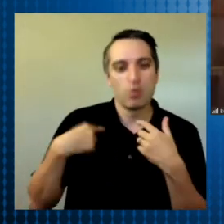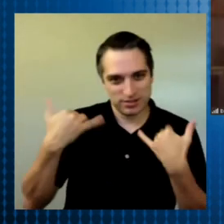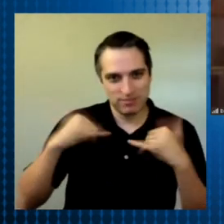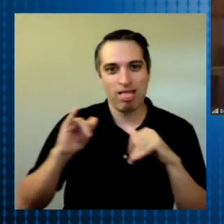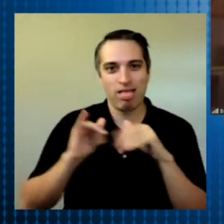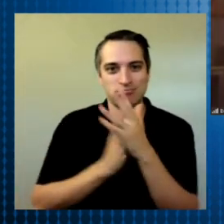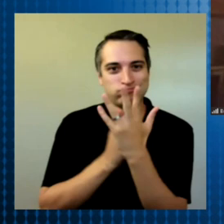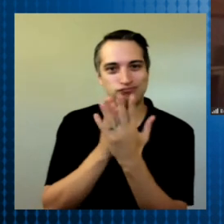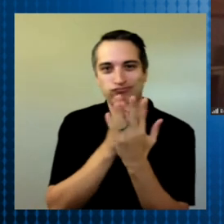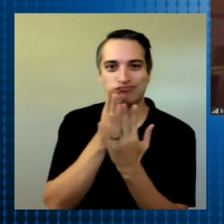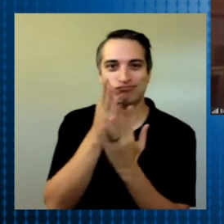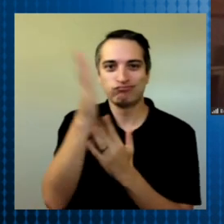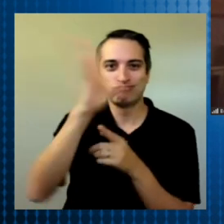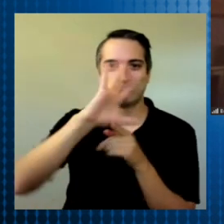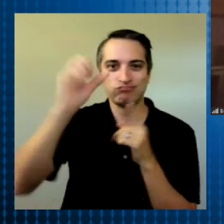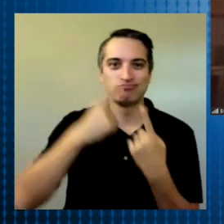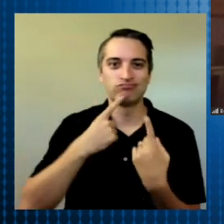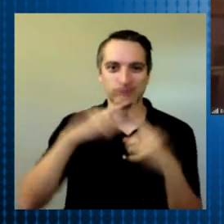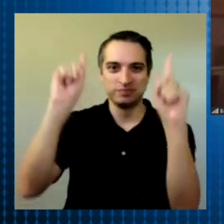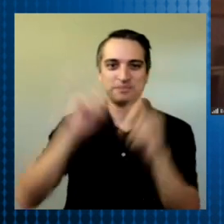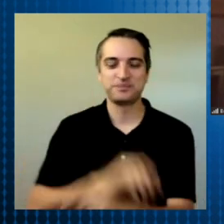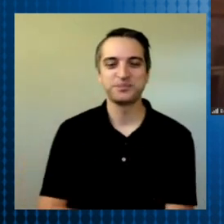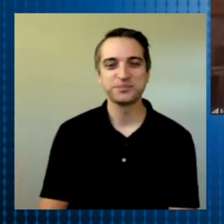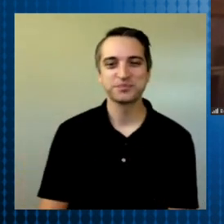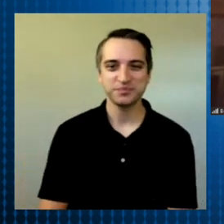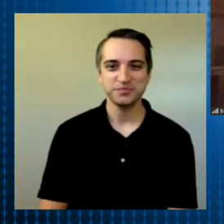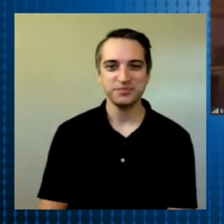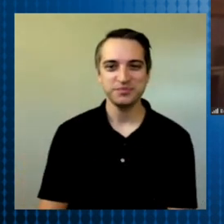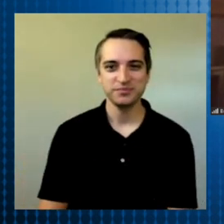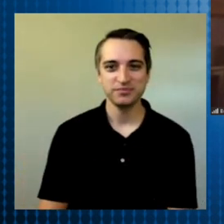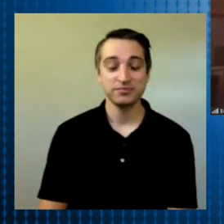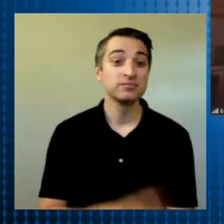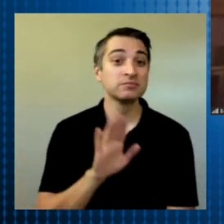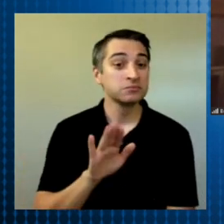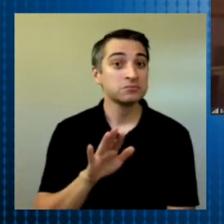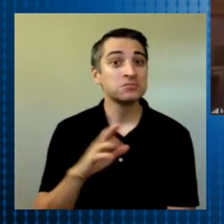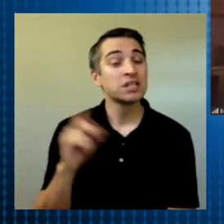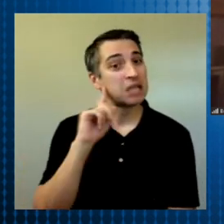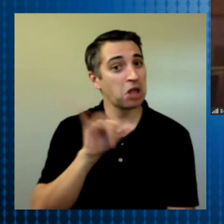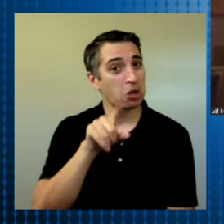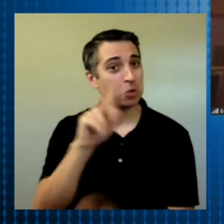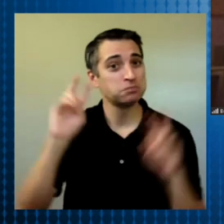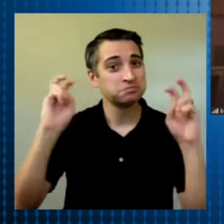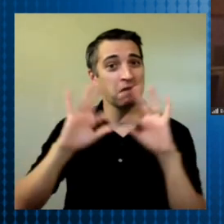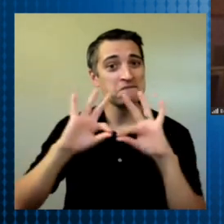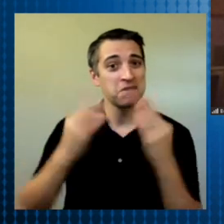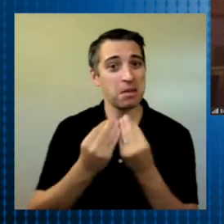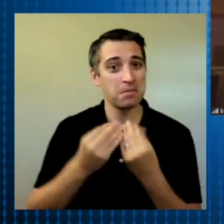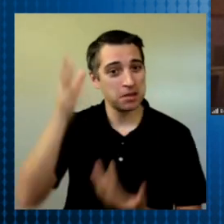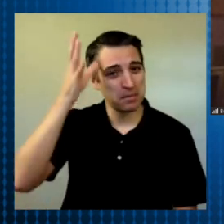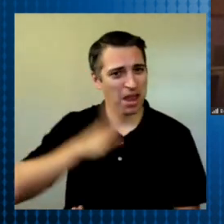So it sounds like, Dr. Pickard, as you speak, that you're a family man. How did you balance a successful career